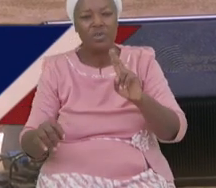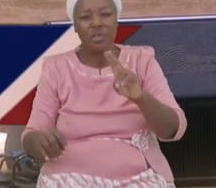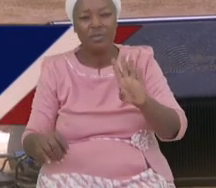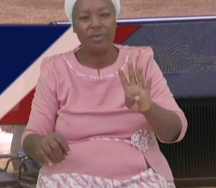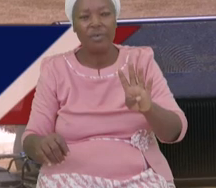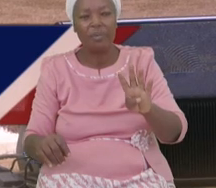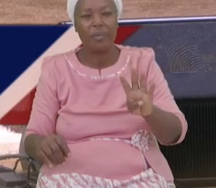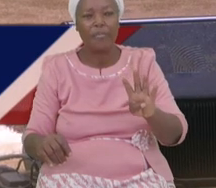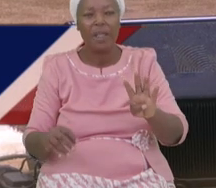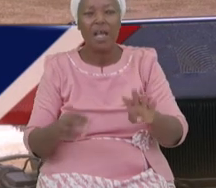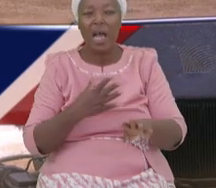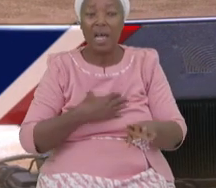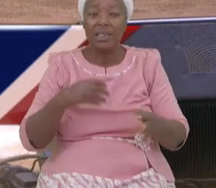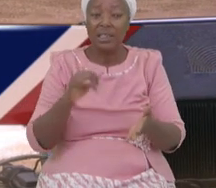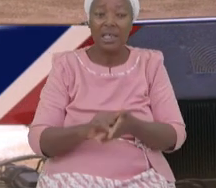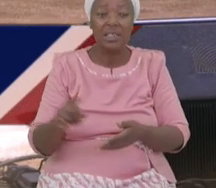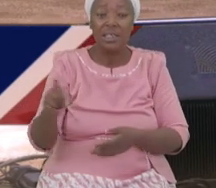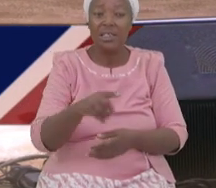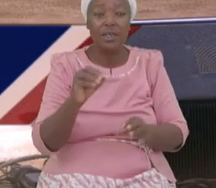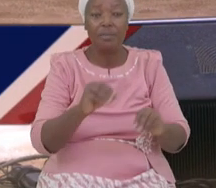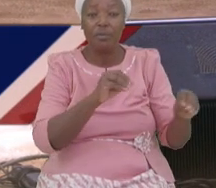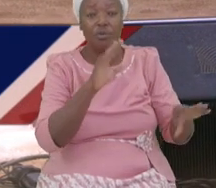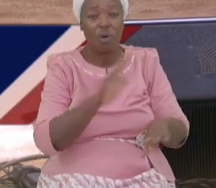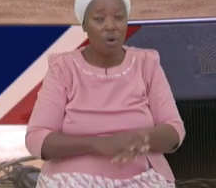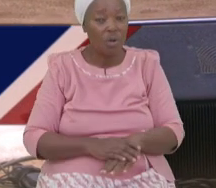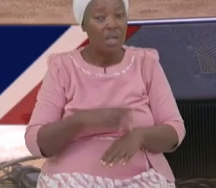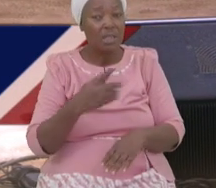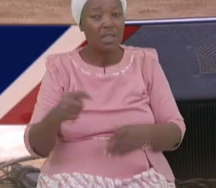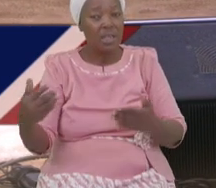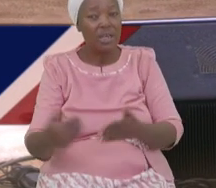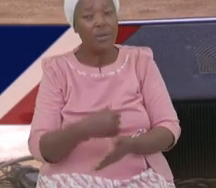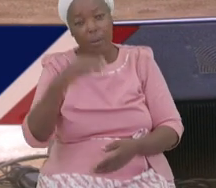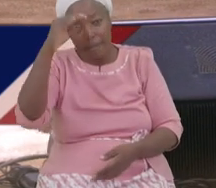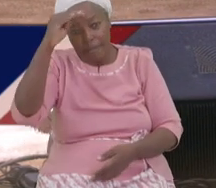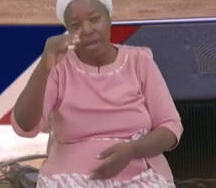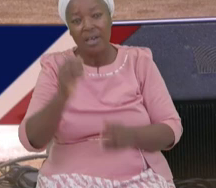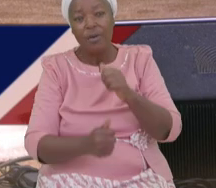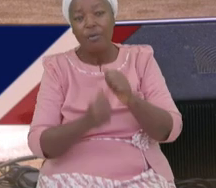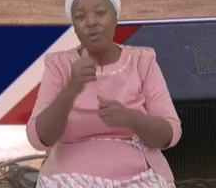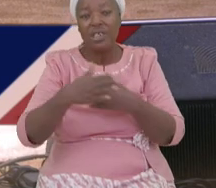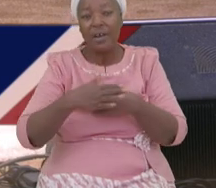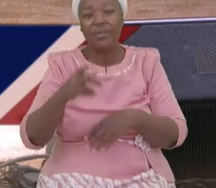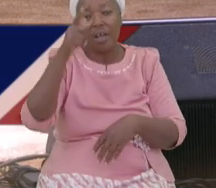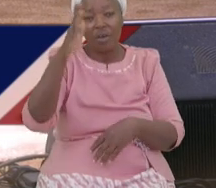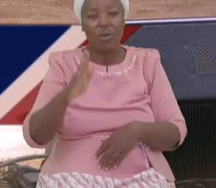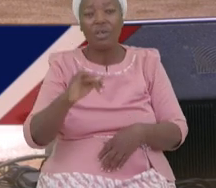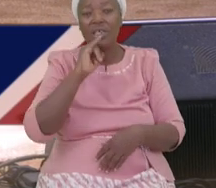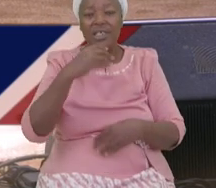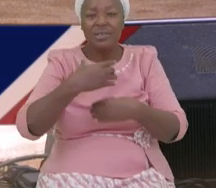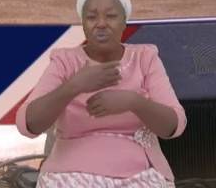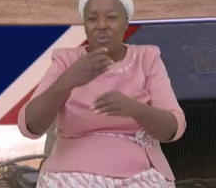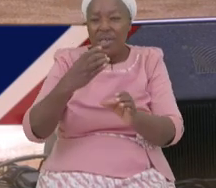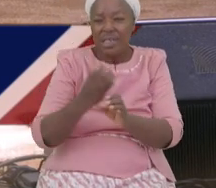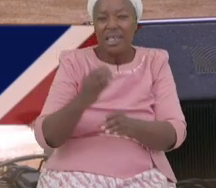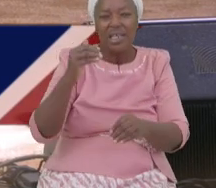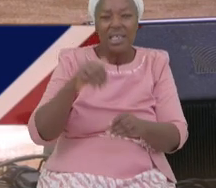it says, and that ye put on the new man, which after God is